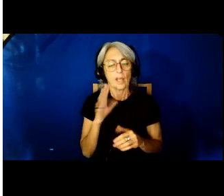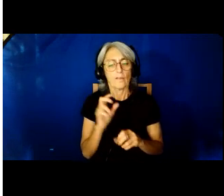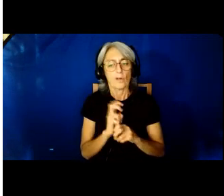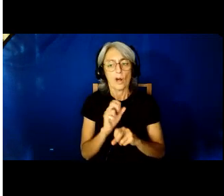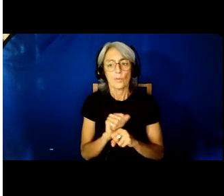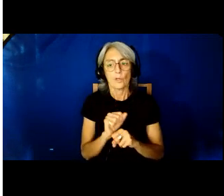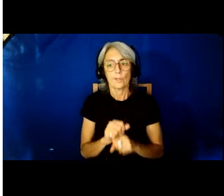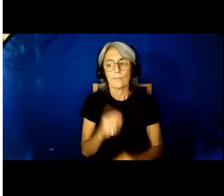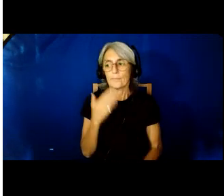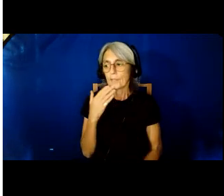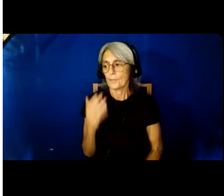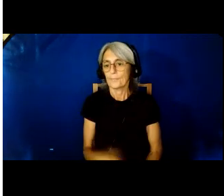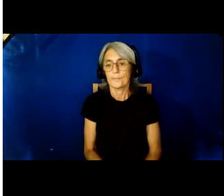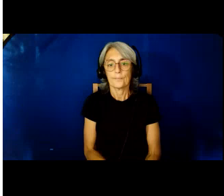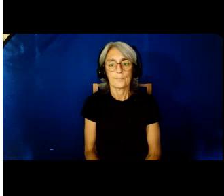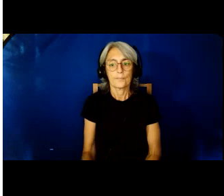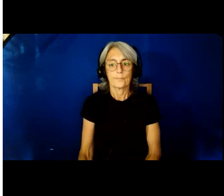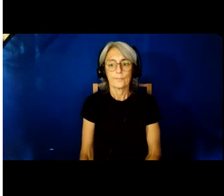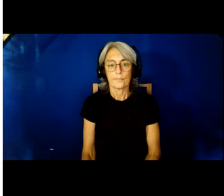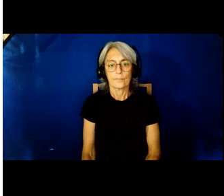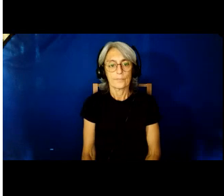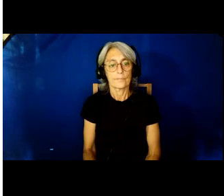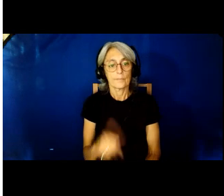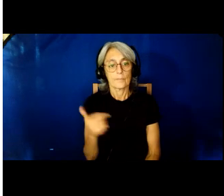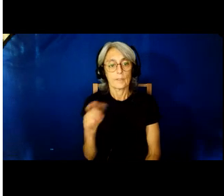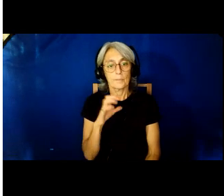Thank you, Commissioner Bradshaw. Commissioner Mann.